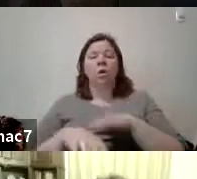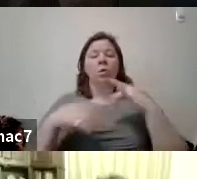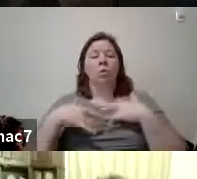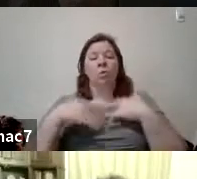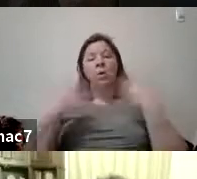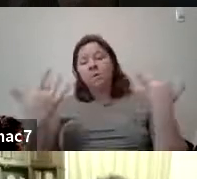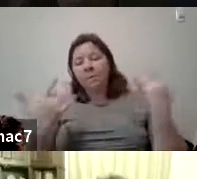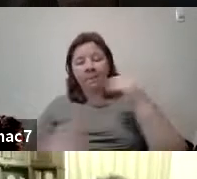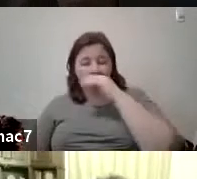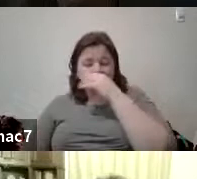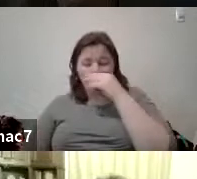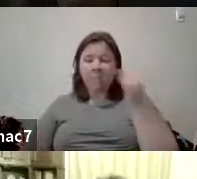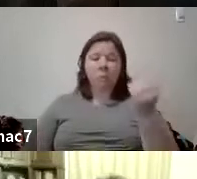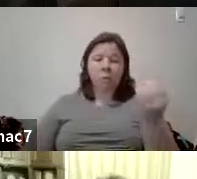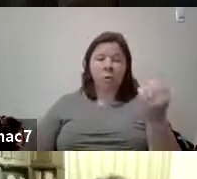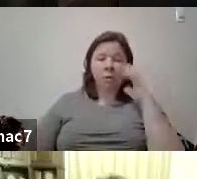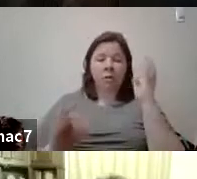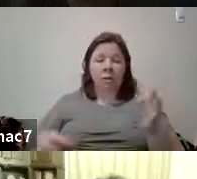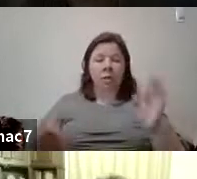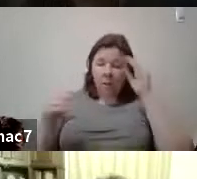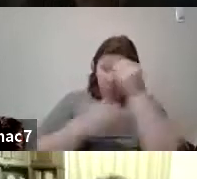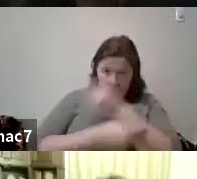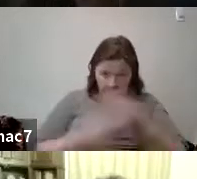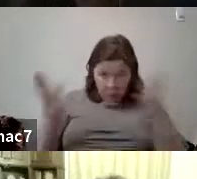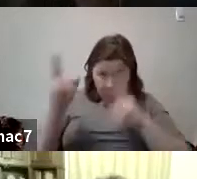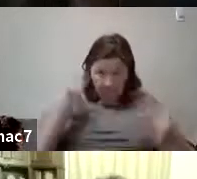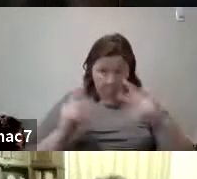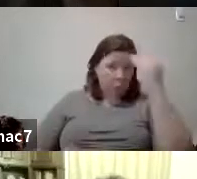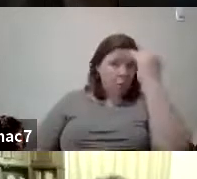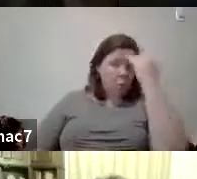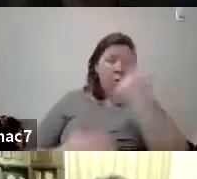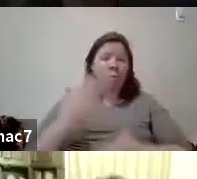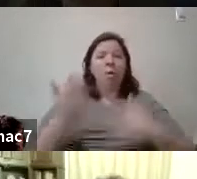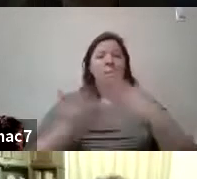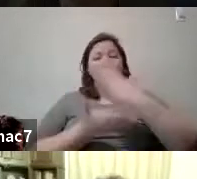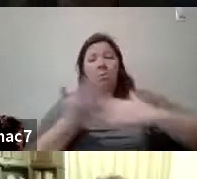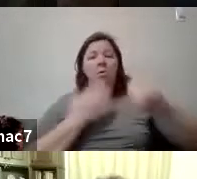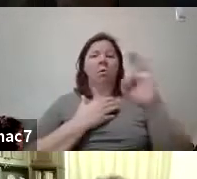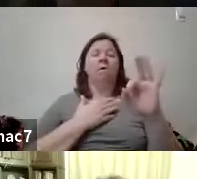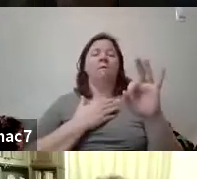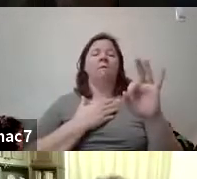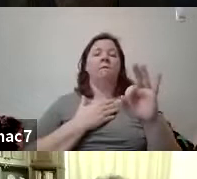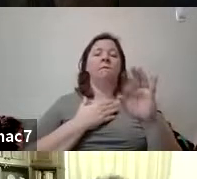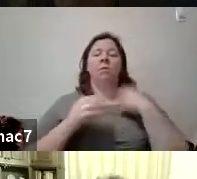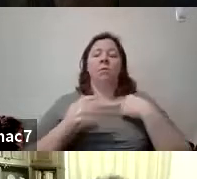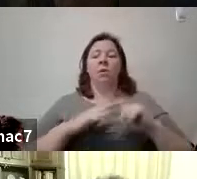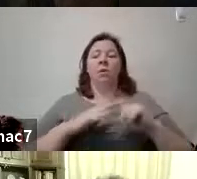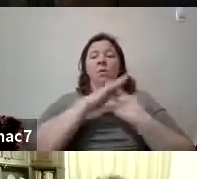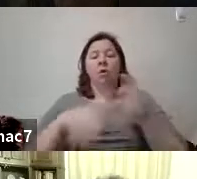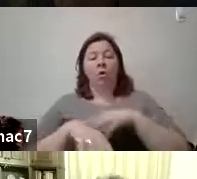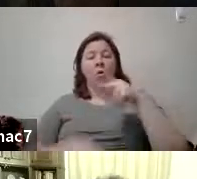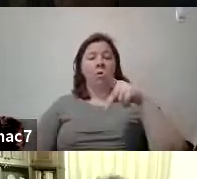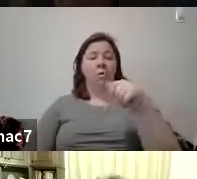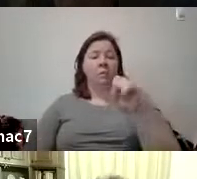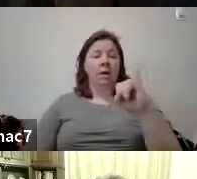group. Then we decided, well, we need to inform our people so that they are well aware of what they're a part of. So we started this ONPASSIVE